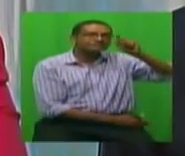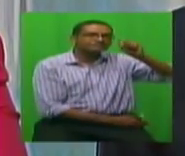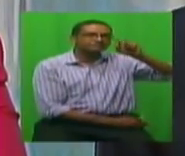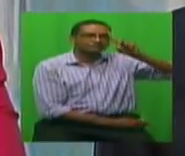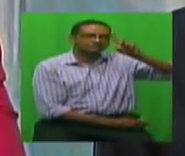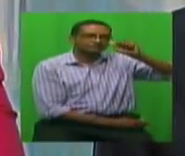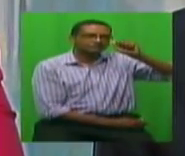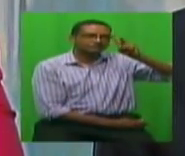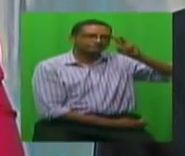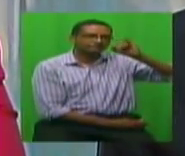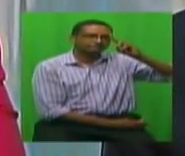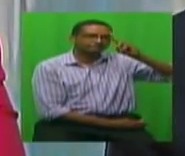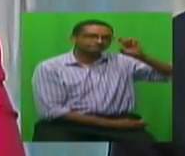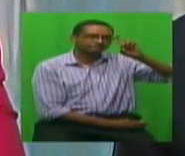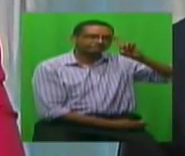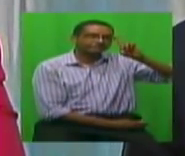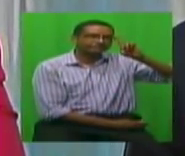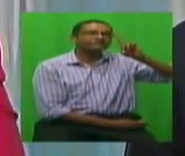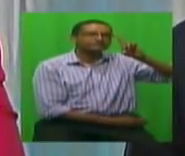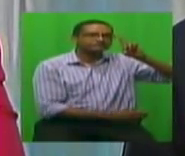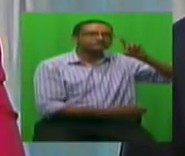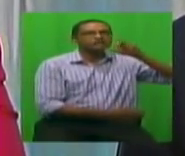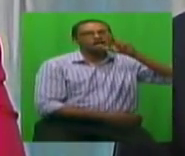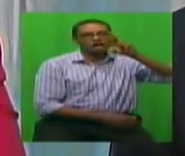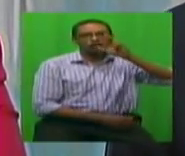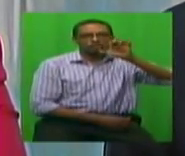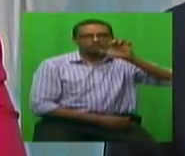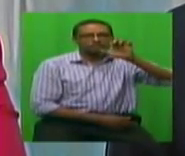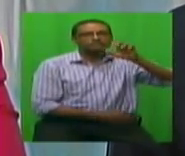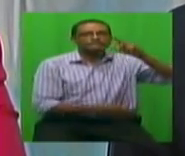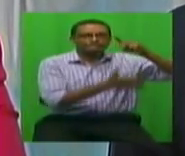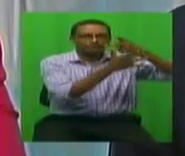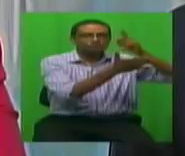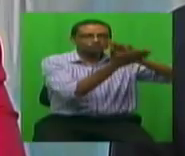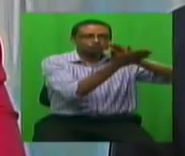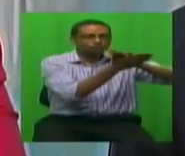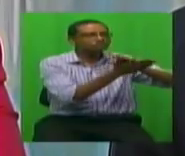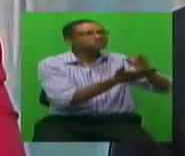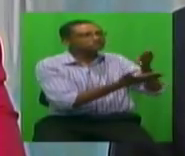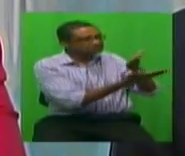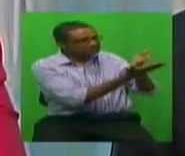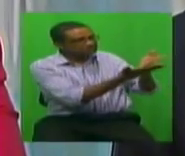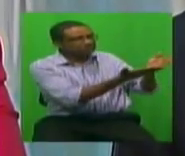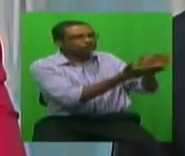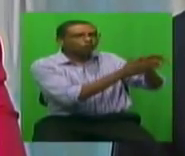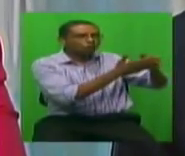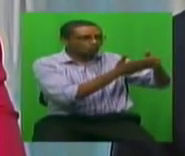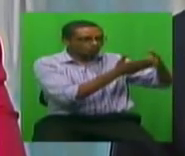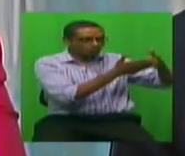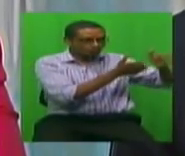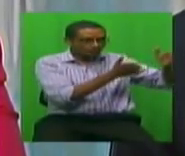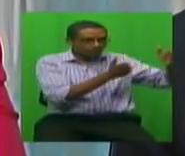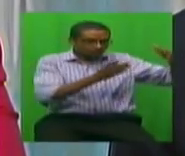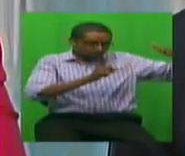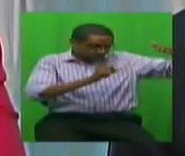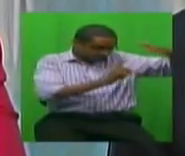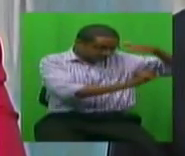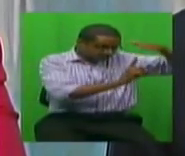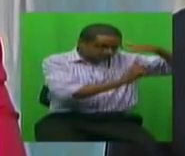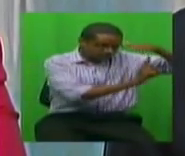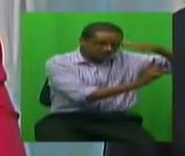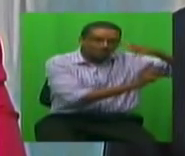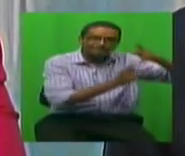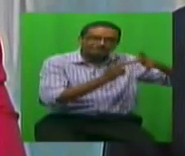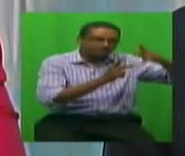School. So these are the schools that I've mentioned. On the one hand, the schools that will resume operations